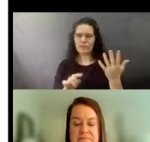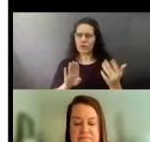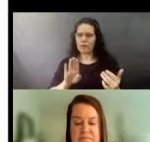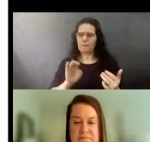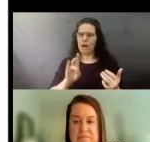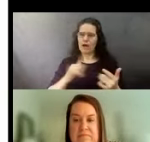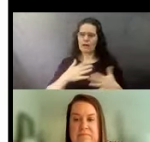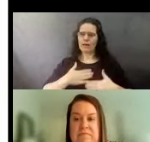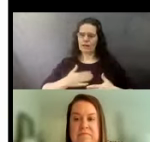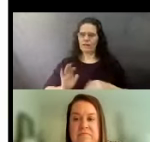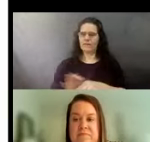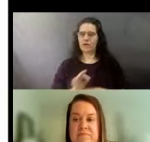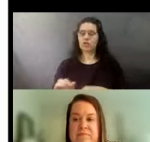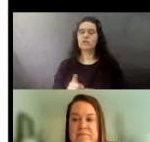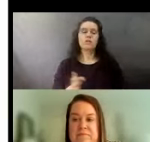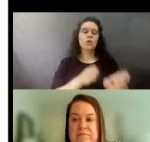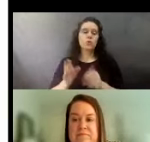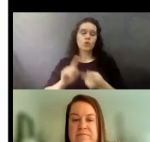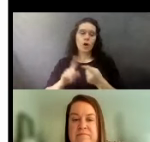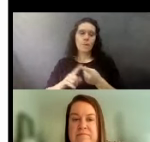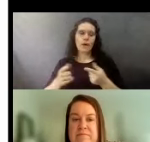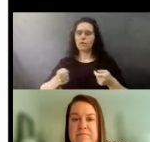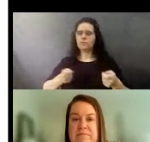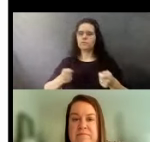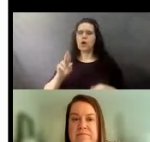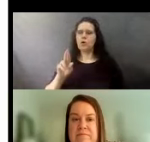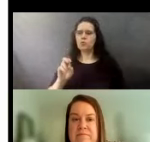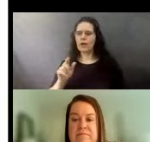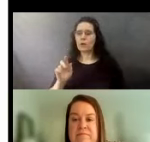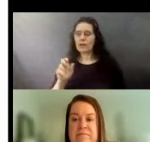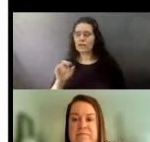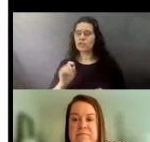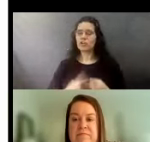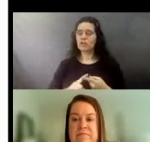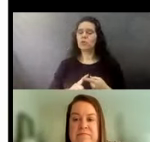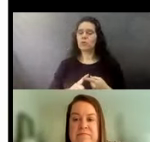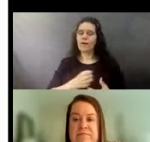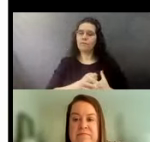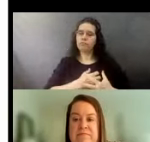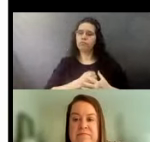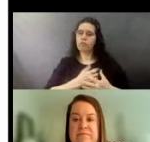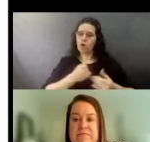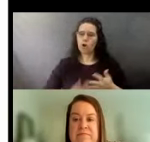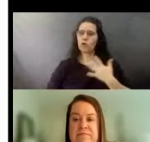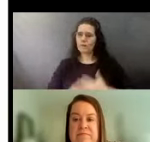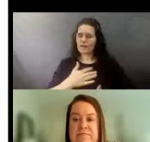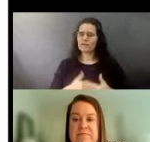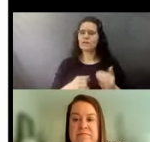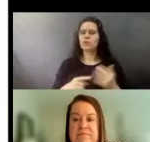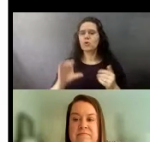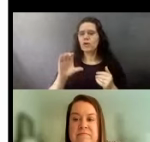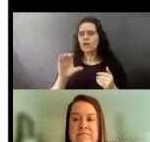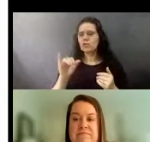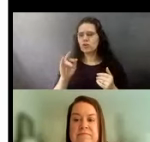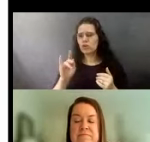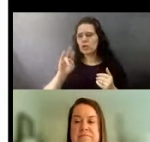regulations, you get cardiovascular, circulatory and hemic, and lymphatic. So